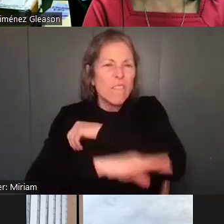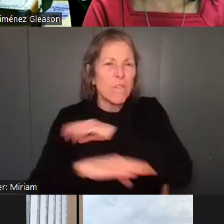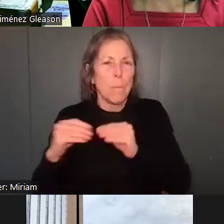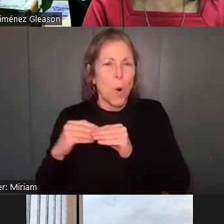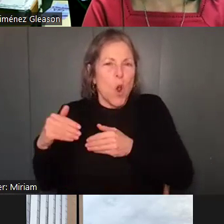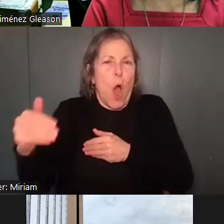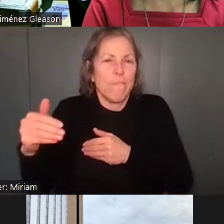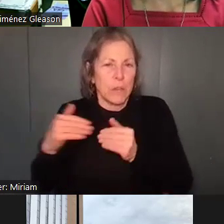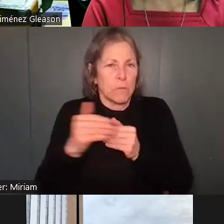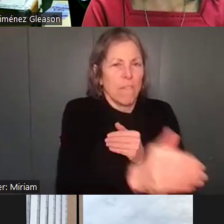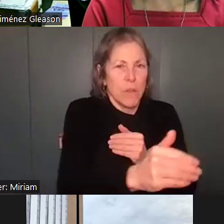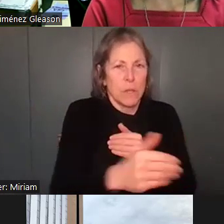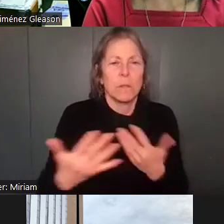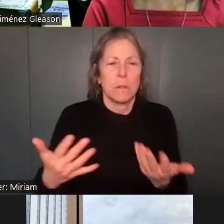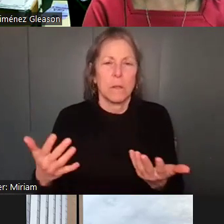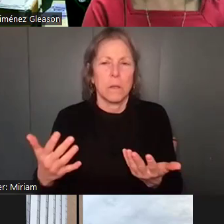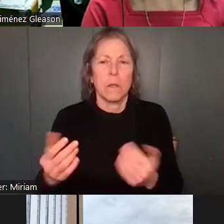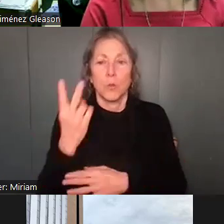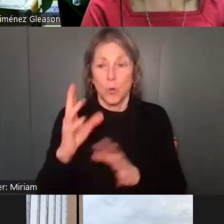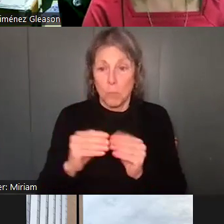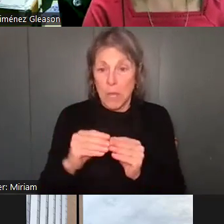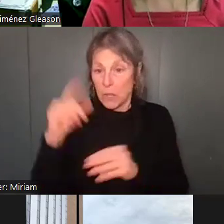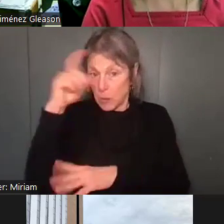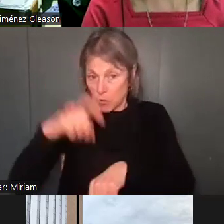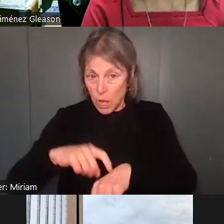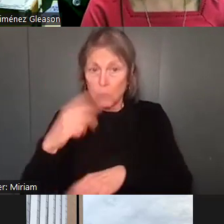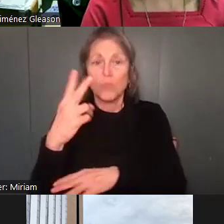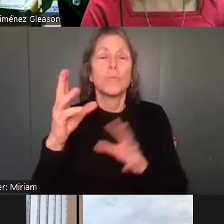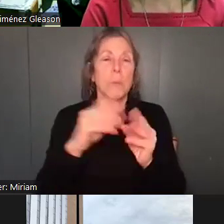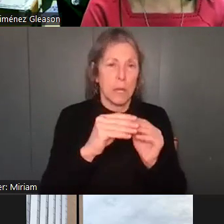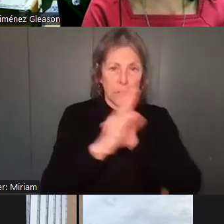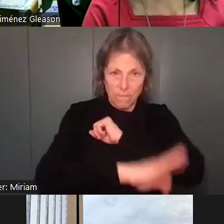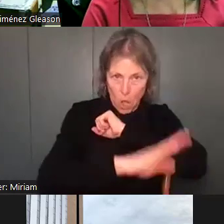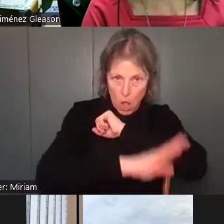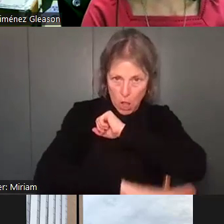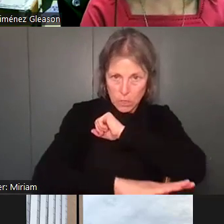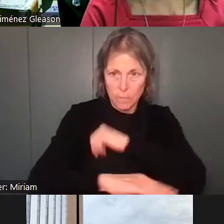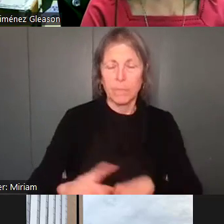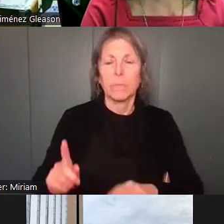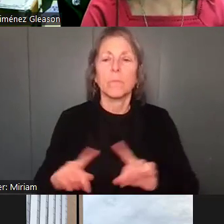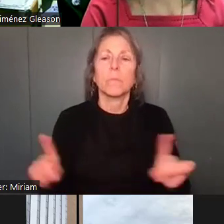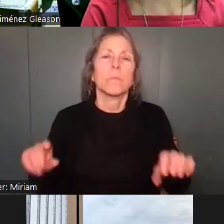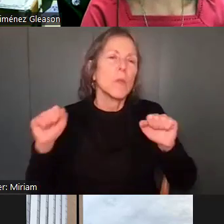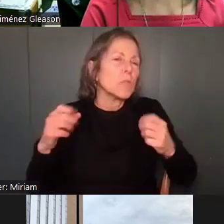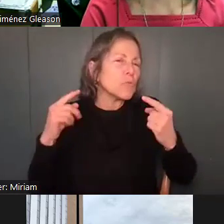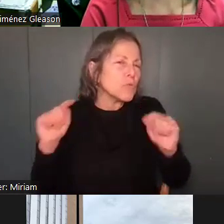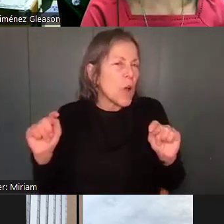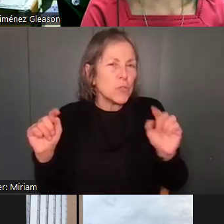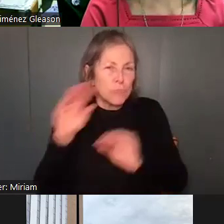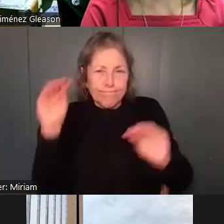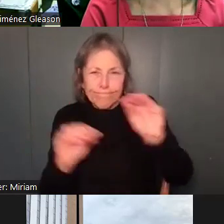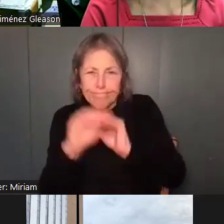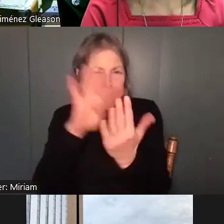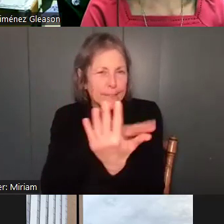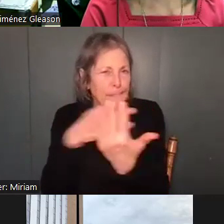mean that we have 2 meetings in summer and 2 in fall. but we could try to schedule them in a way that's, you